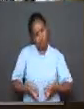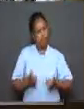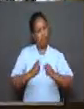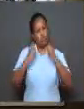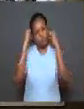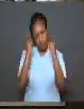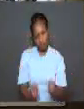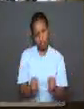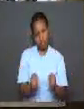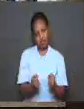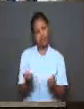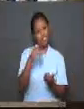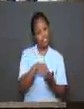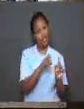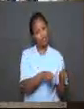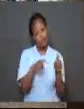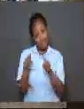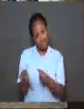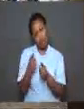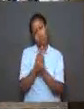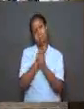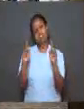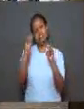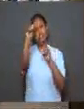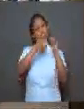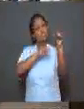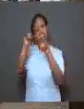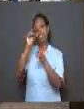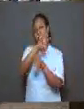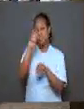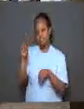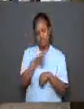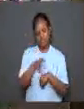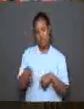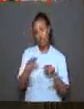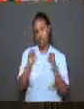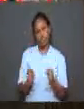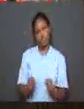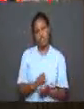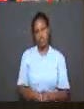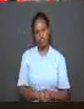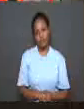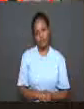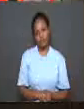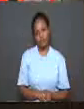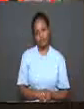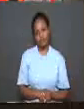want, and you can move freely throughout the country.